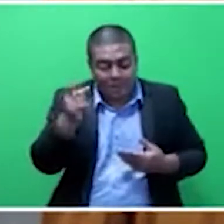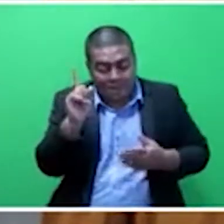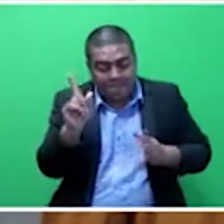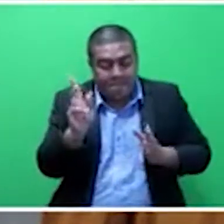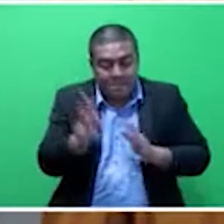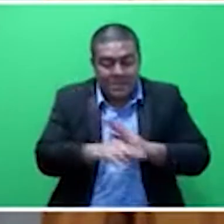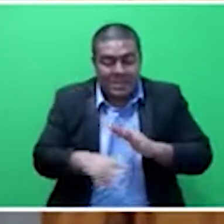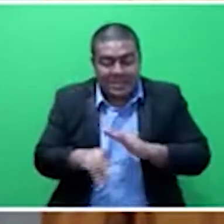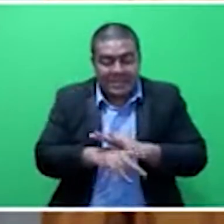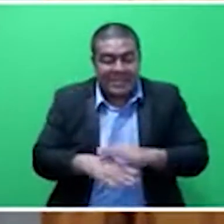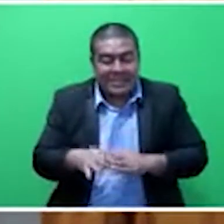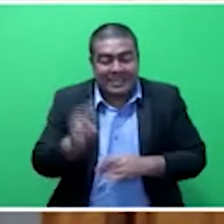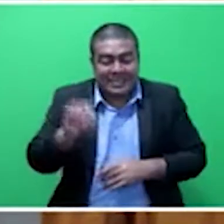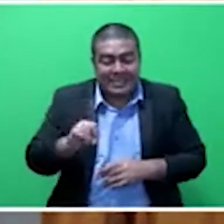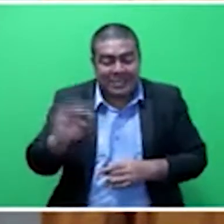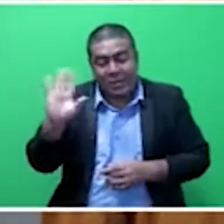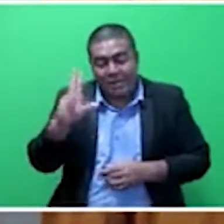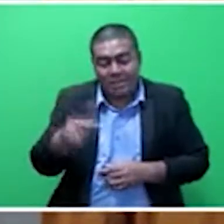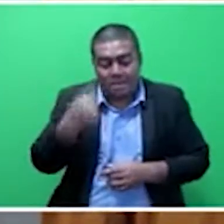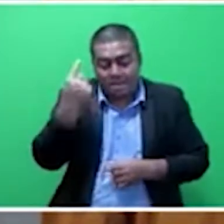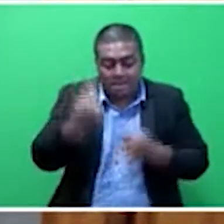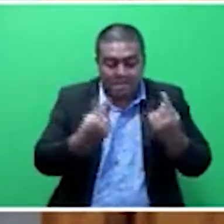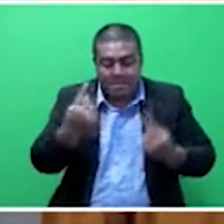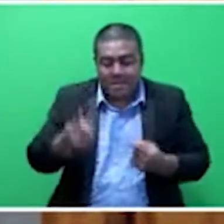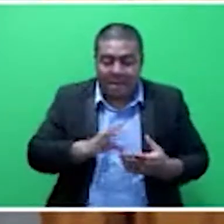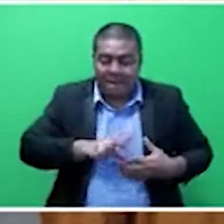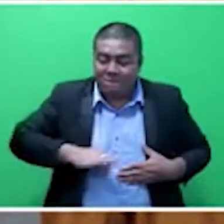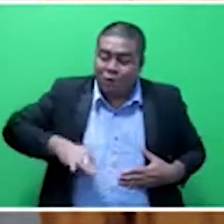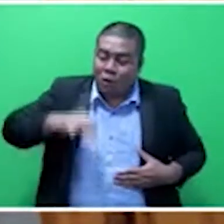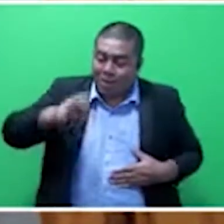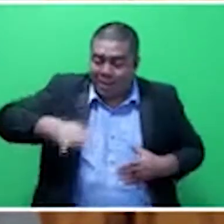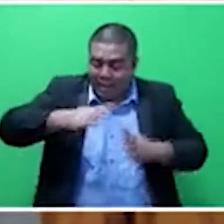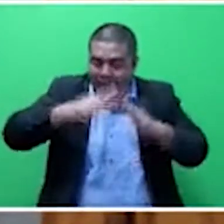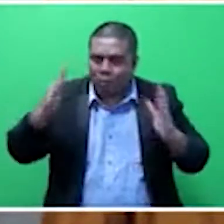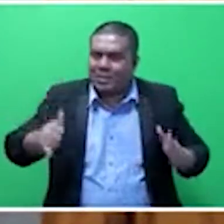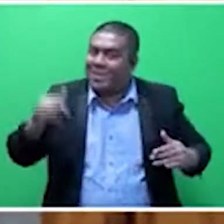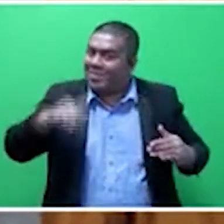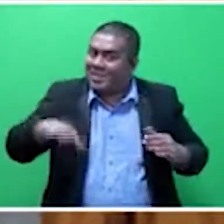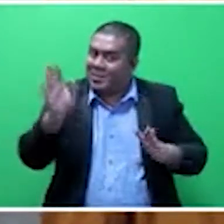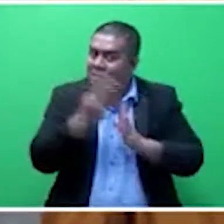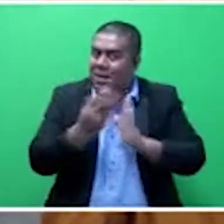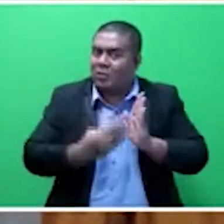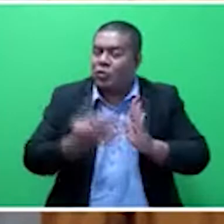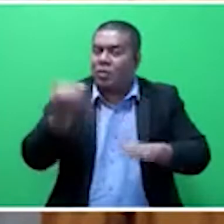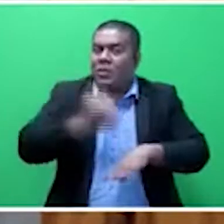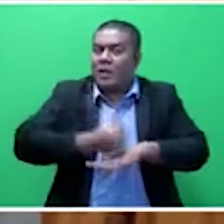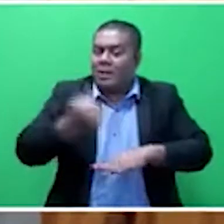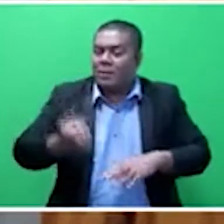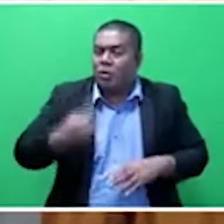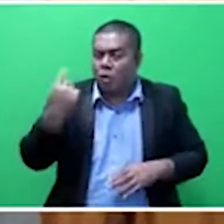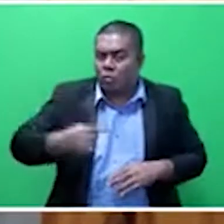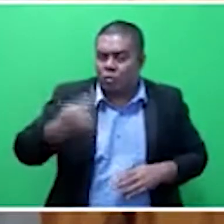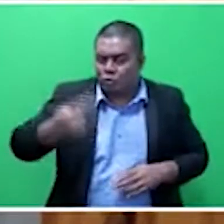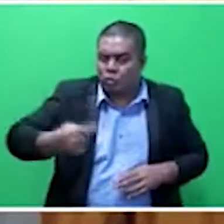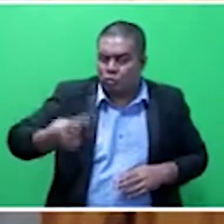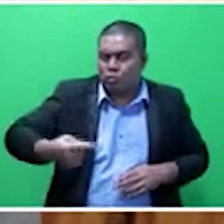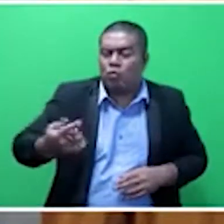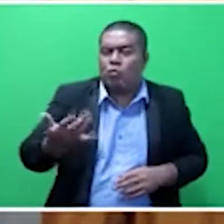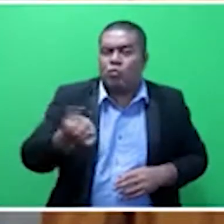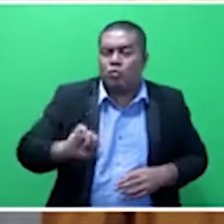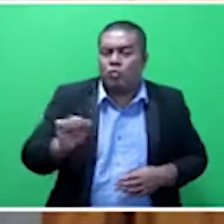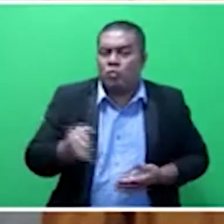needs for every individual is affordable housing, and in this budget, the government continues to provide the long-term leases to